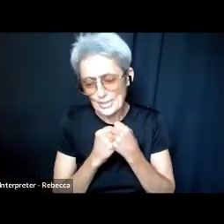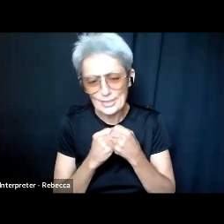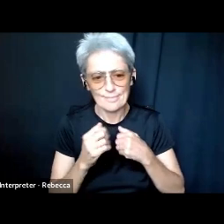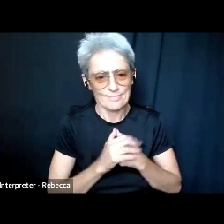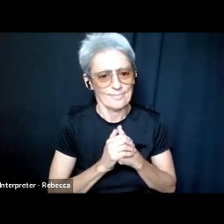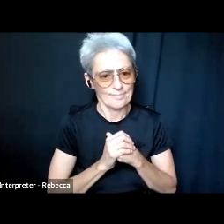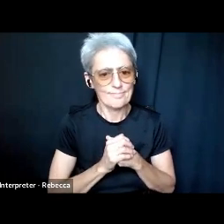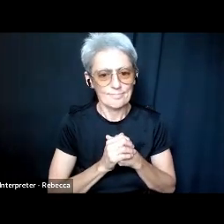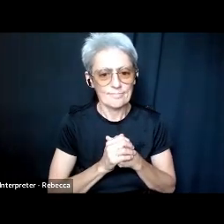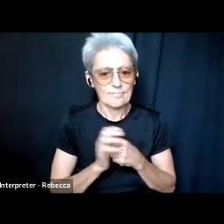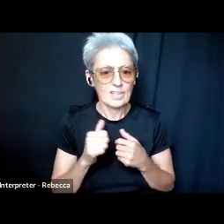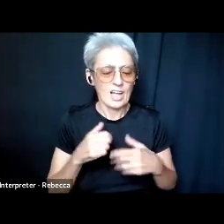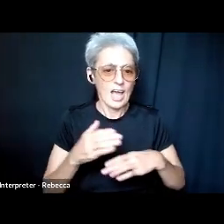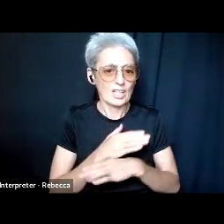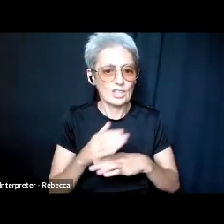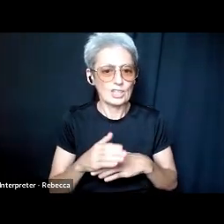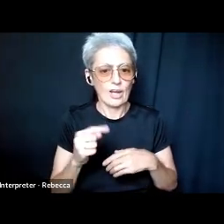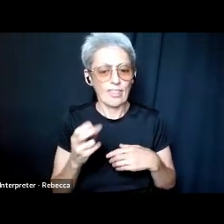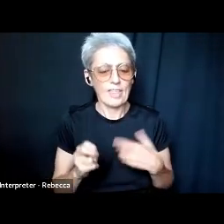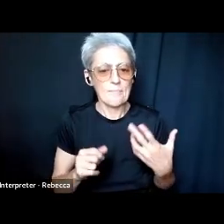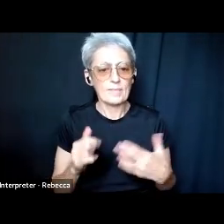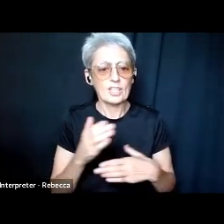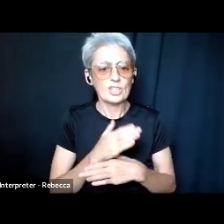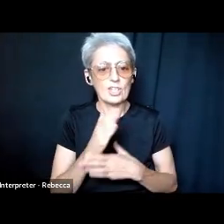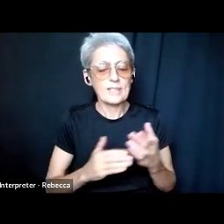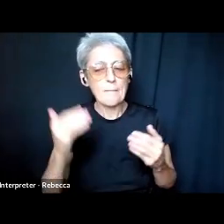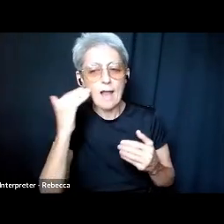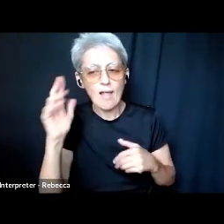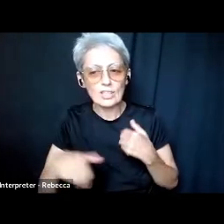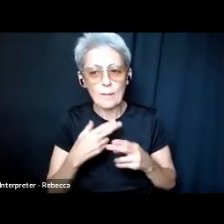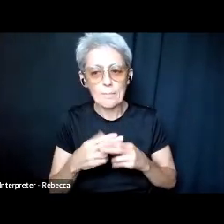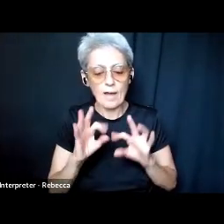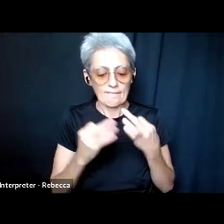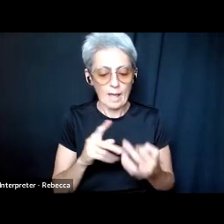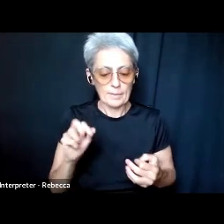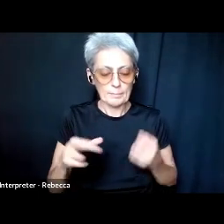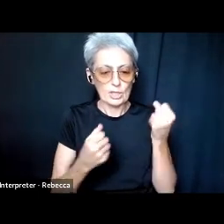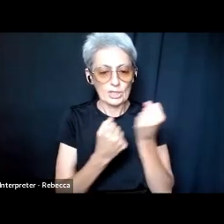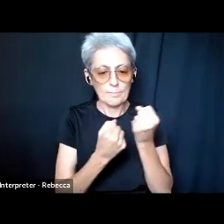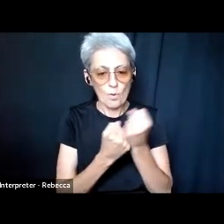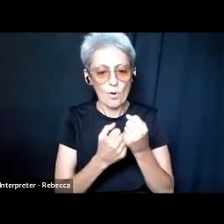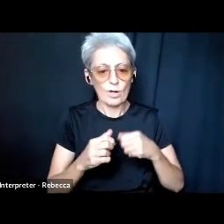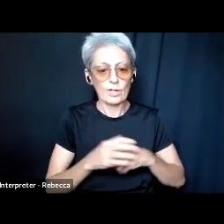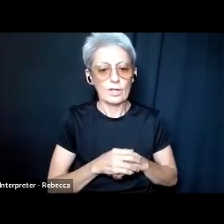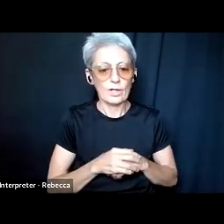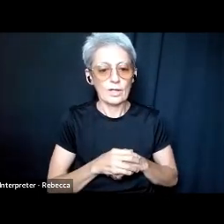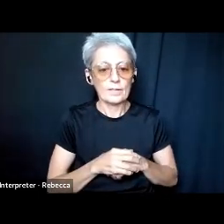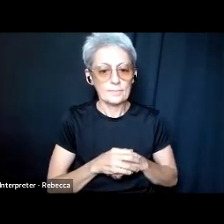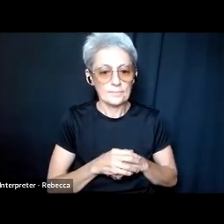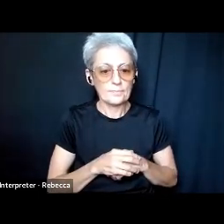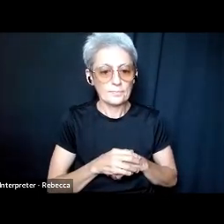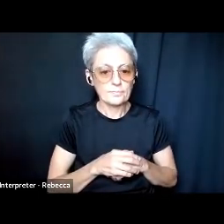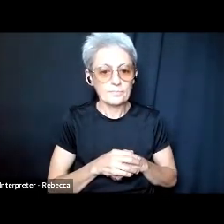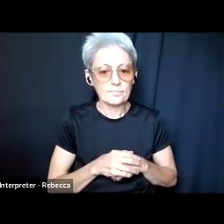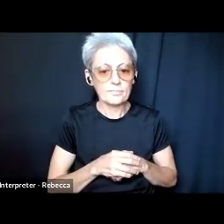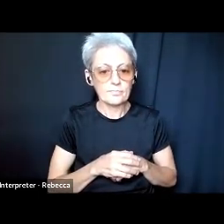to share some of the knowledge about family peer support, but to do so with people who